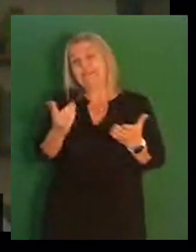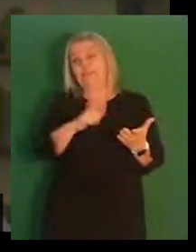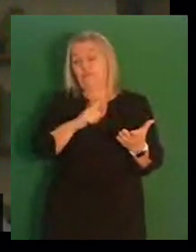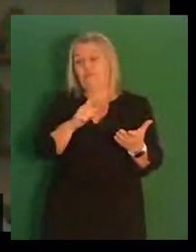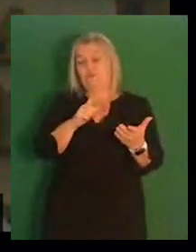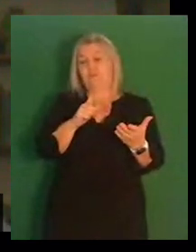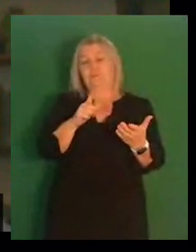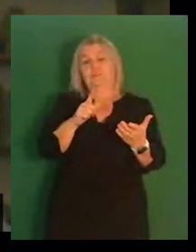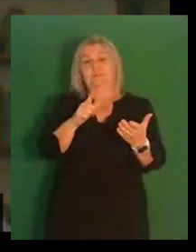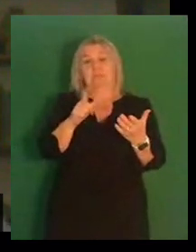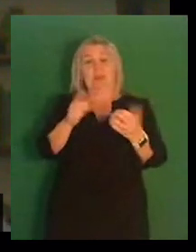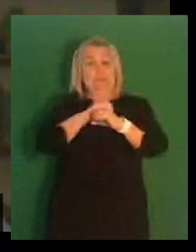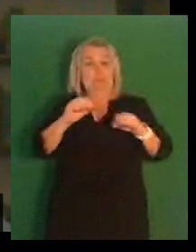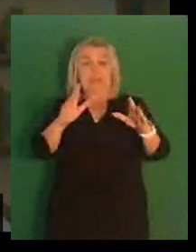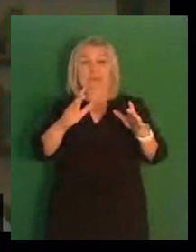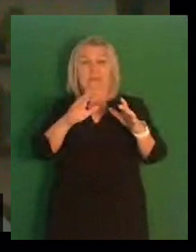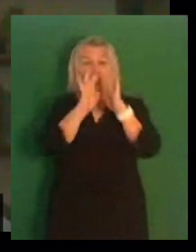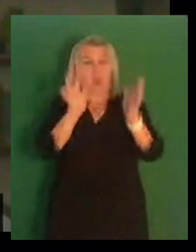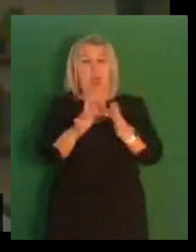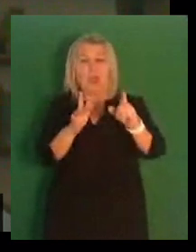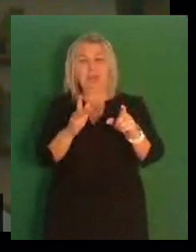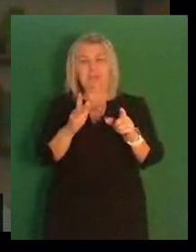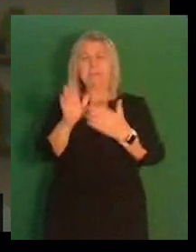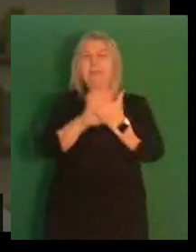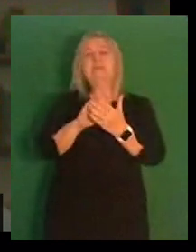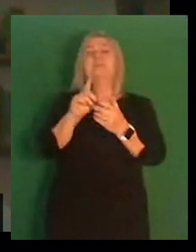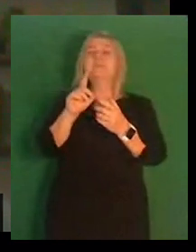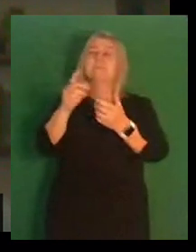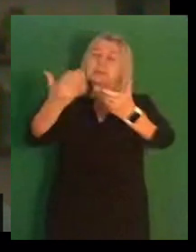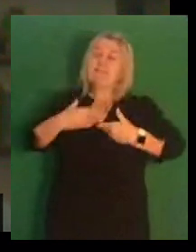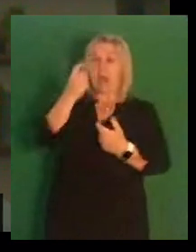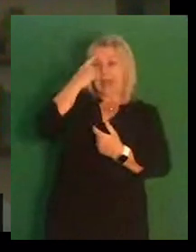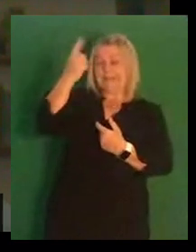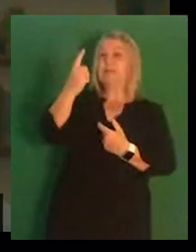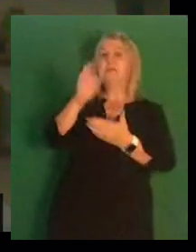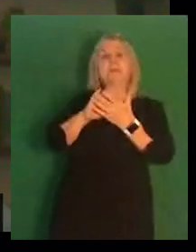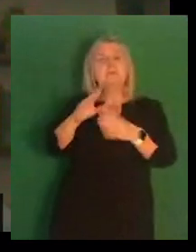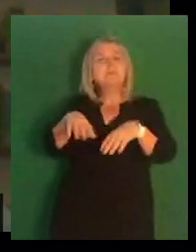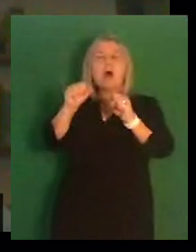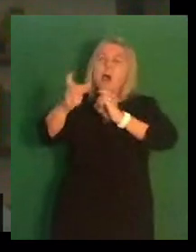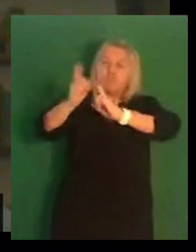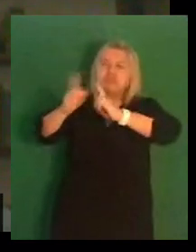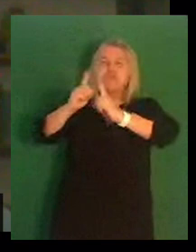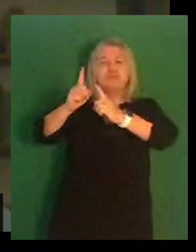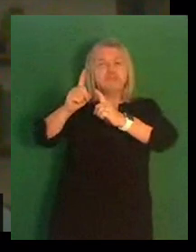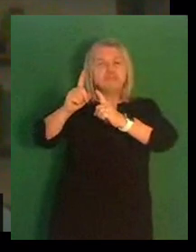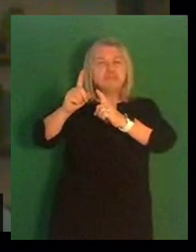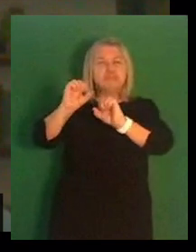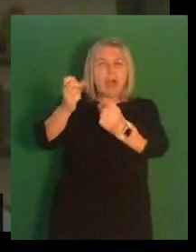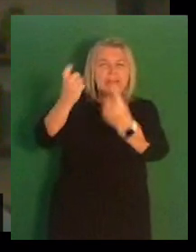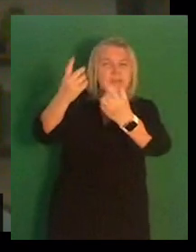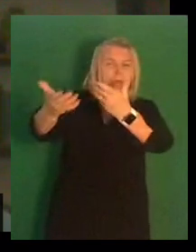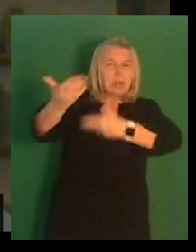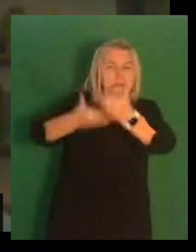kind of dialogue and opening up the idea of the festival as a place for experimentation. It really, I